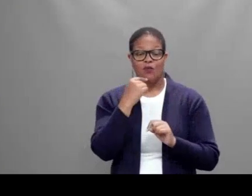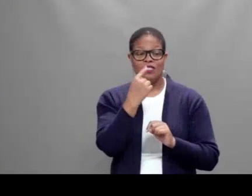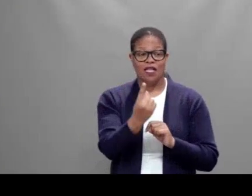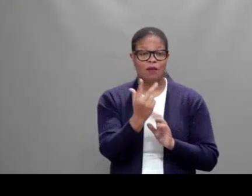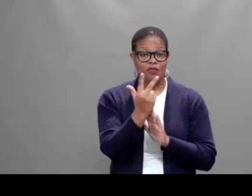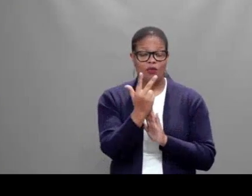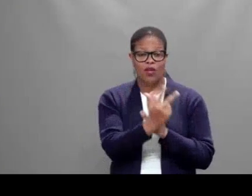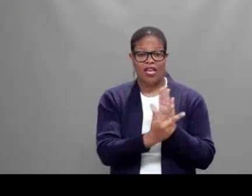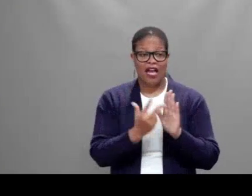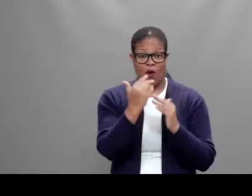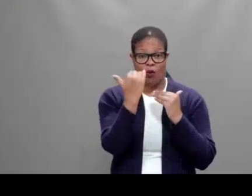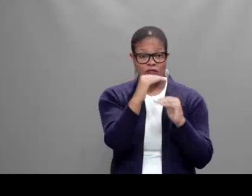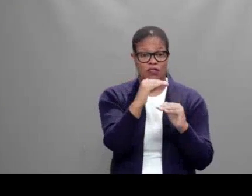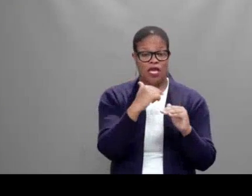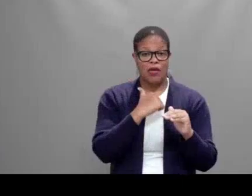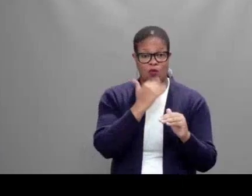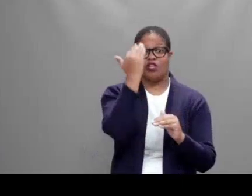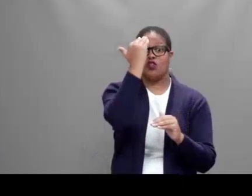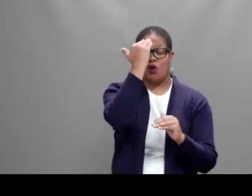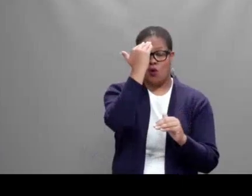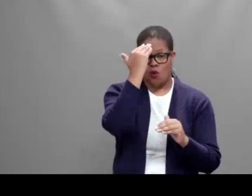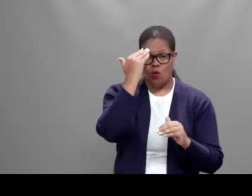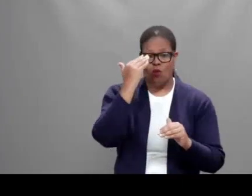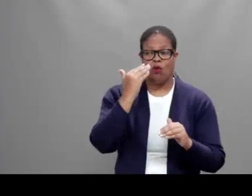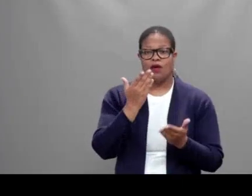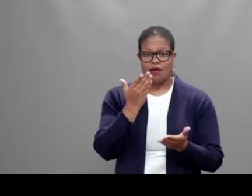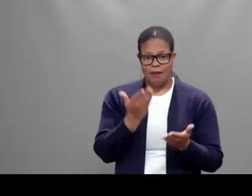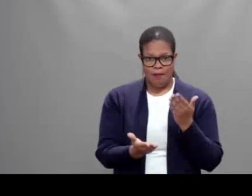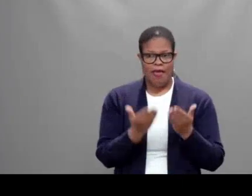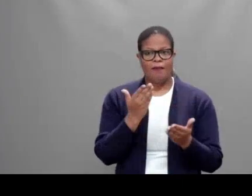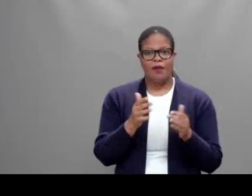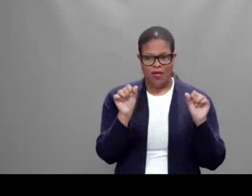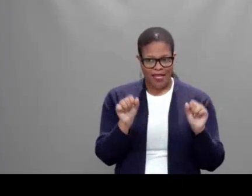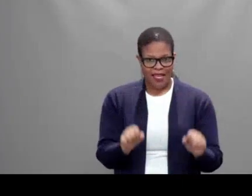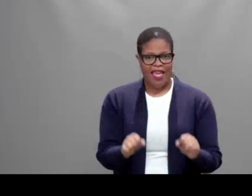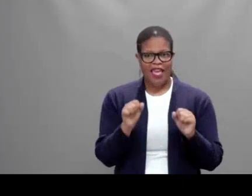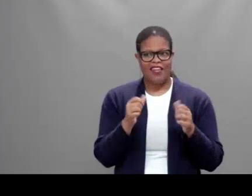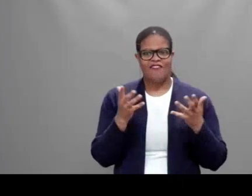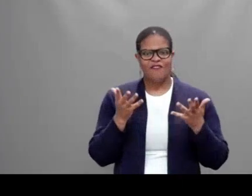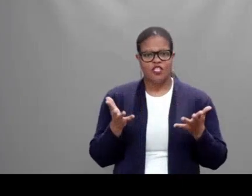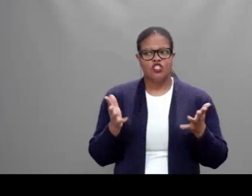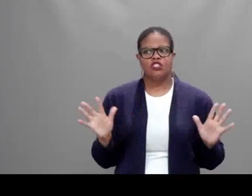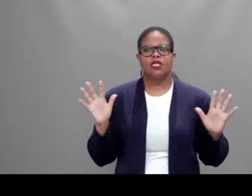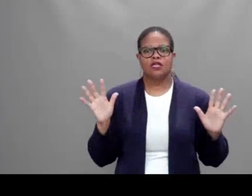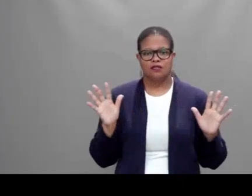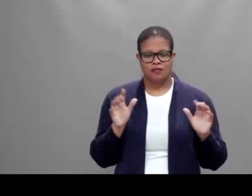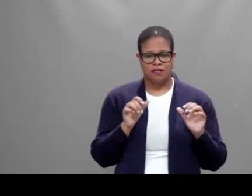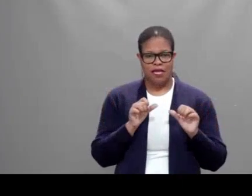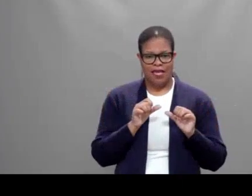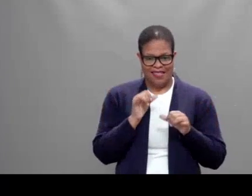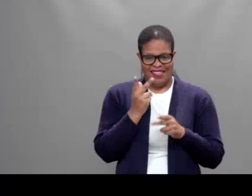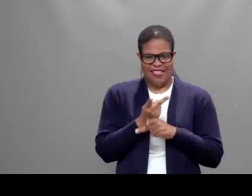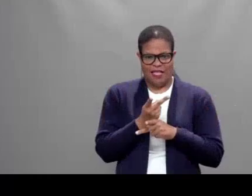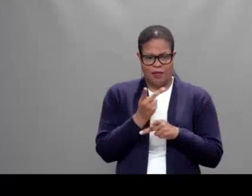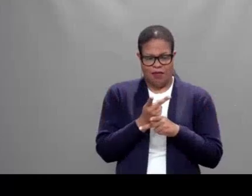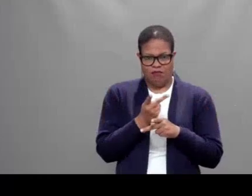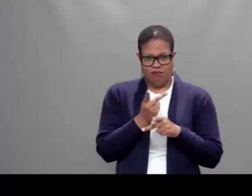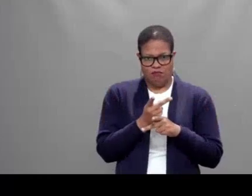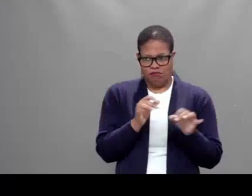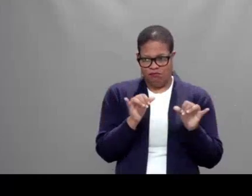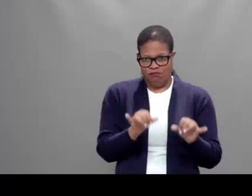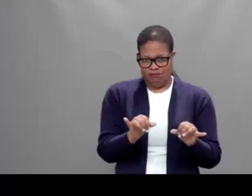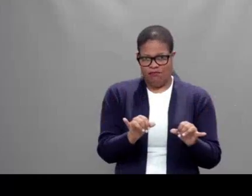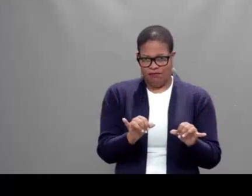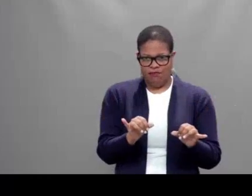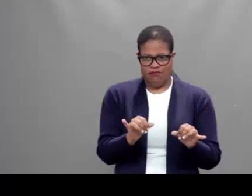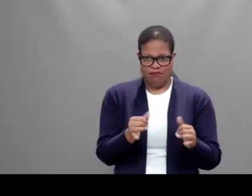them 3 hours and we know that, maybe we can finish it and keep it like it is right